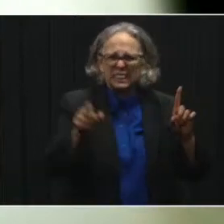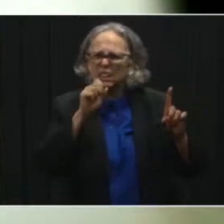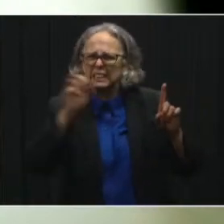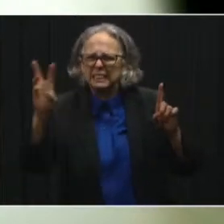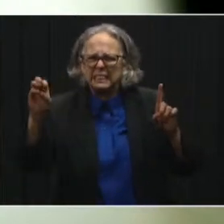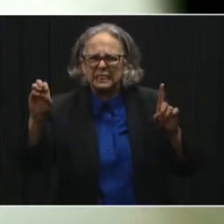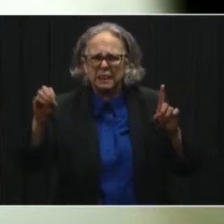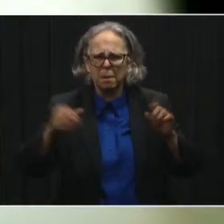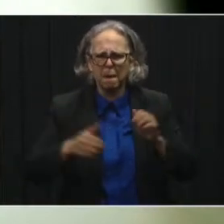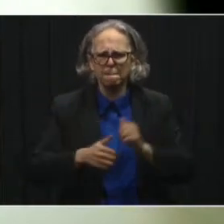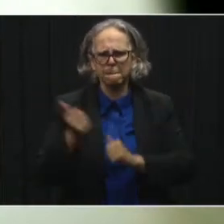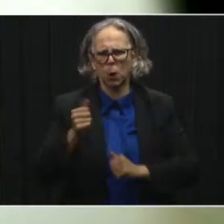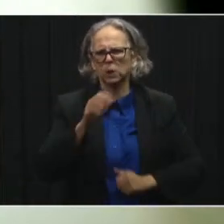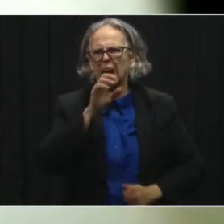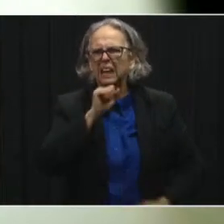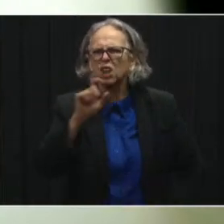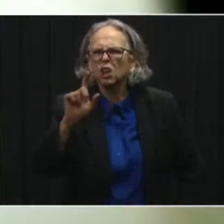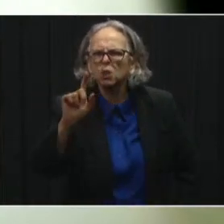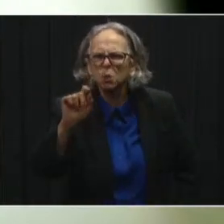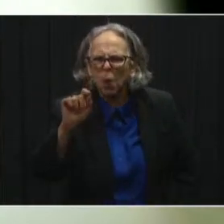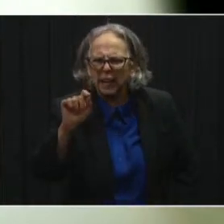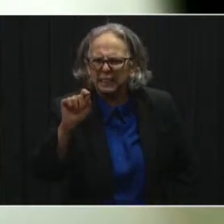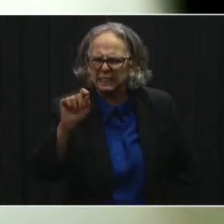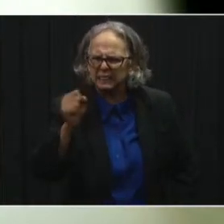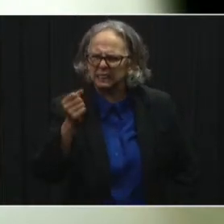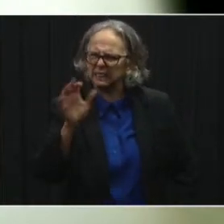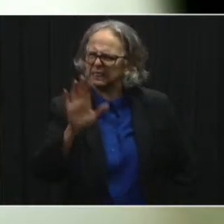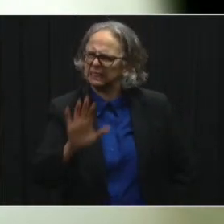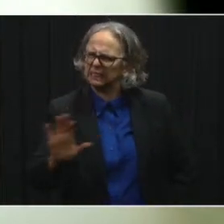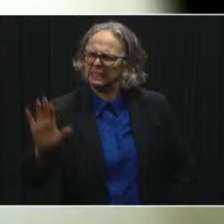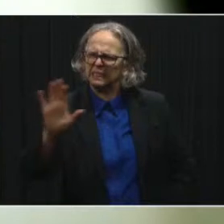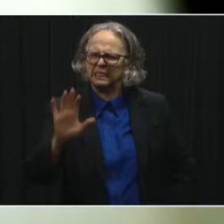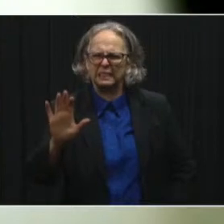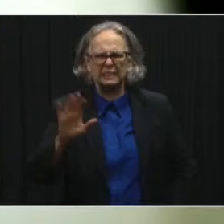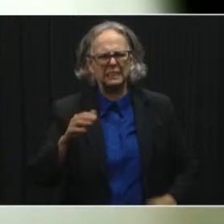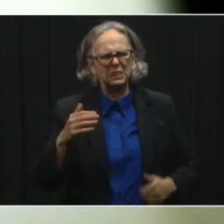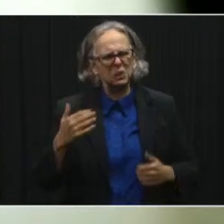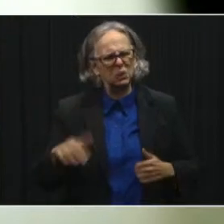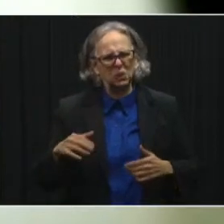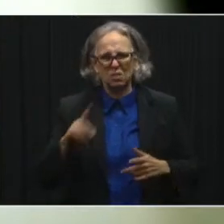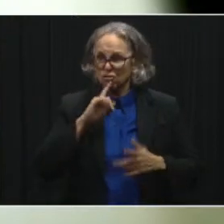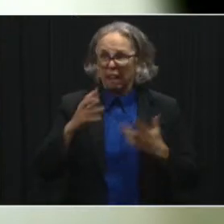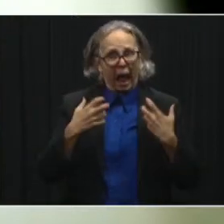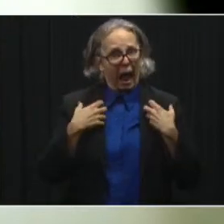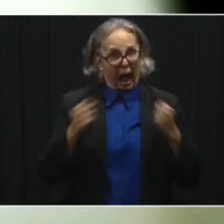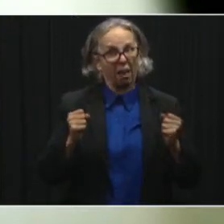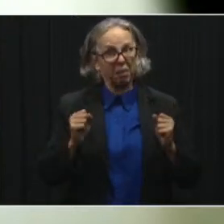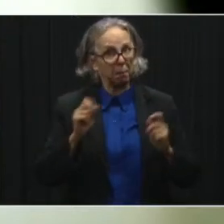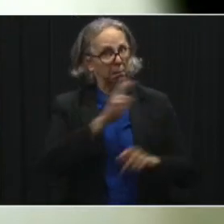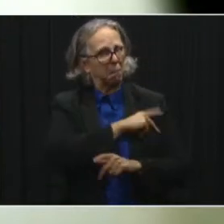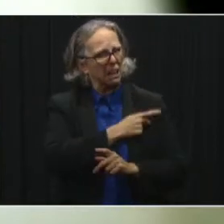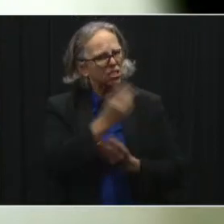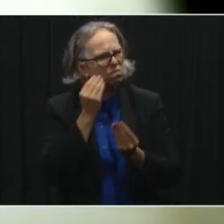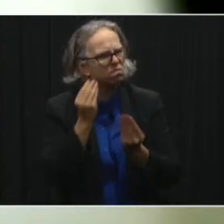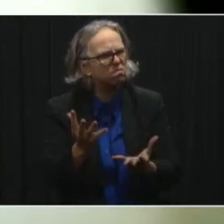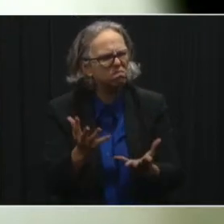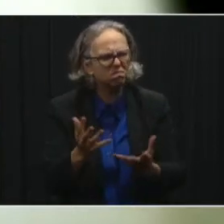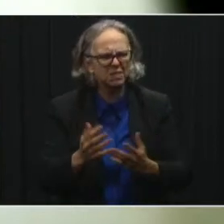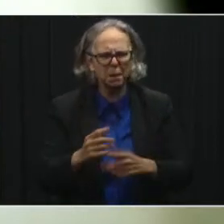you outlined, often otherwise healthy. These patients are healthy this time around, and the vast majority are